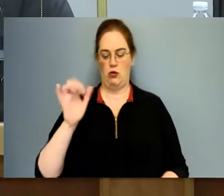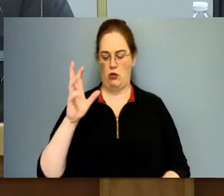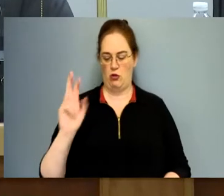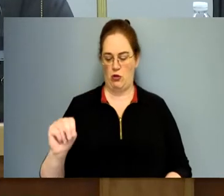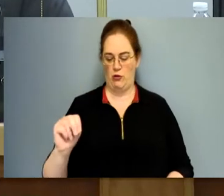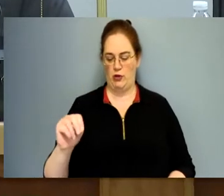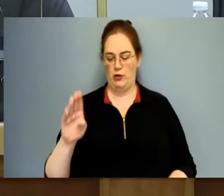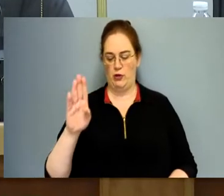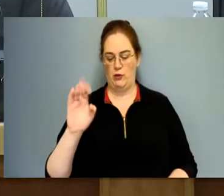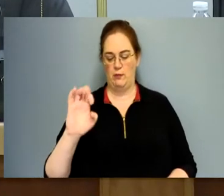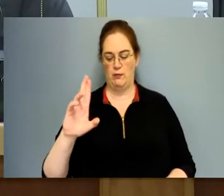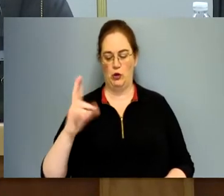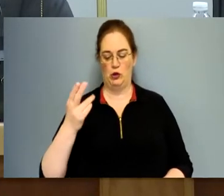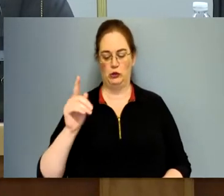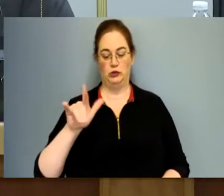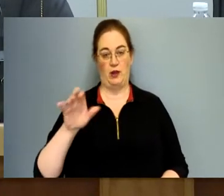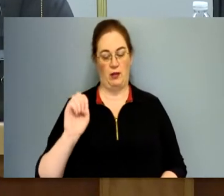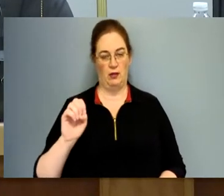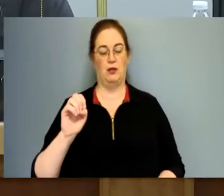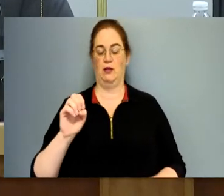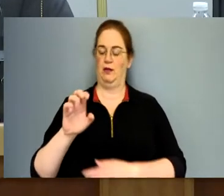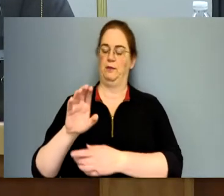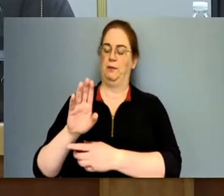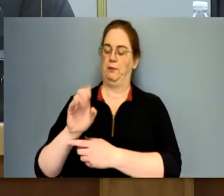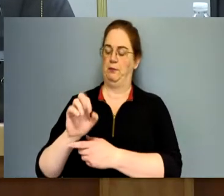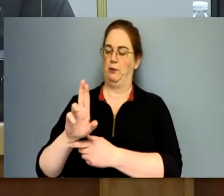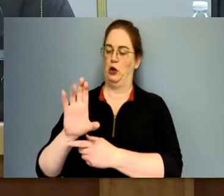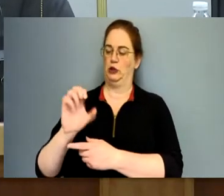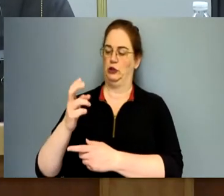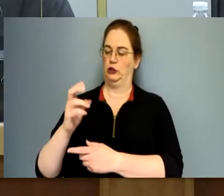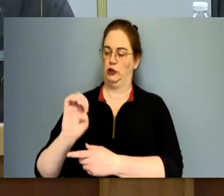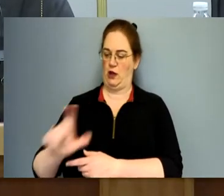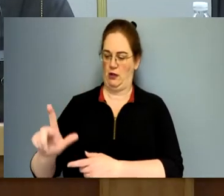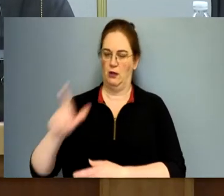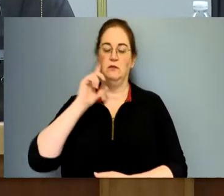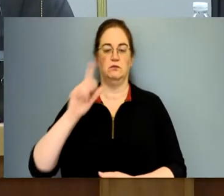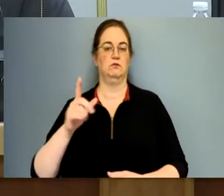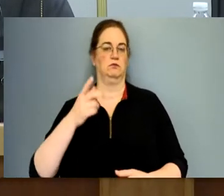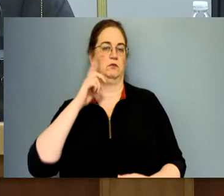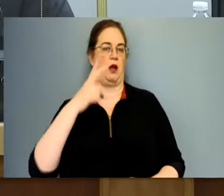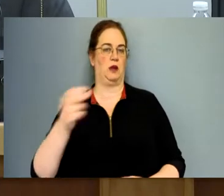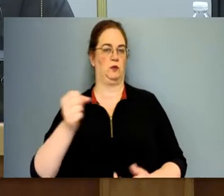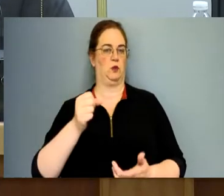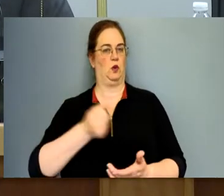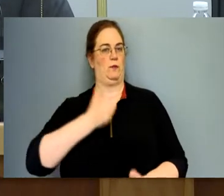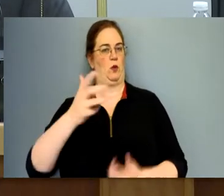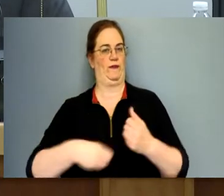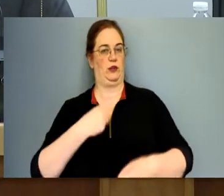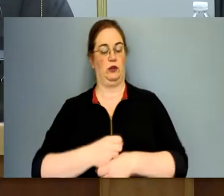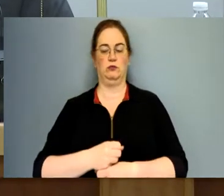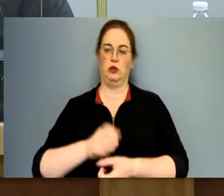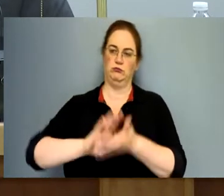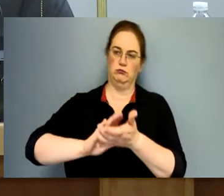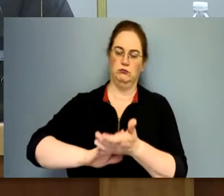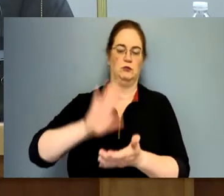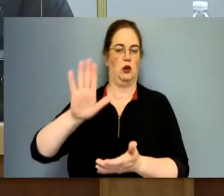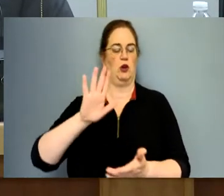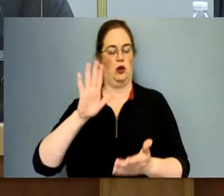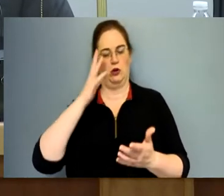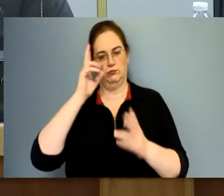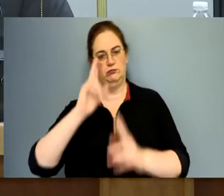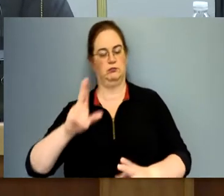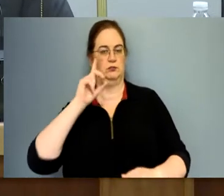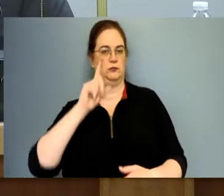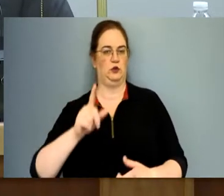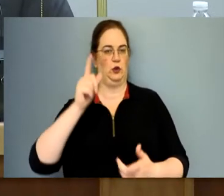the 2022 High School Poet of the Year in the County of Bucks. In doing so, we commend and applaud Lauren's creative gift of poetry and contributions to the